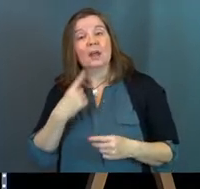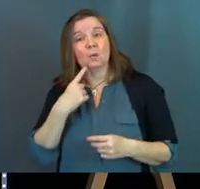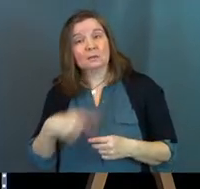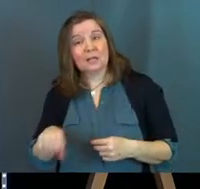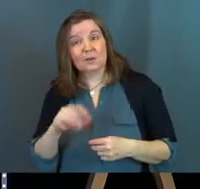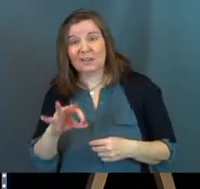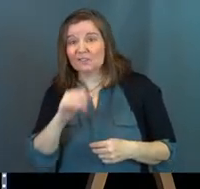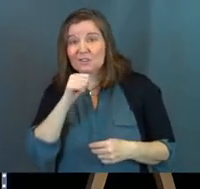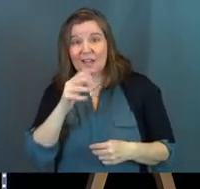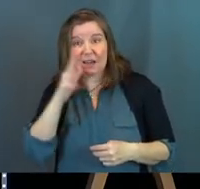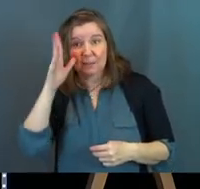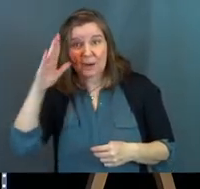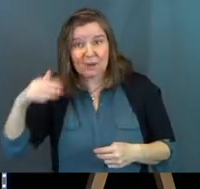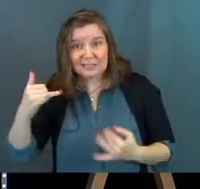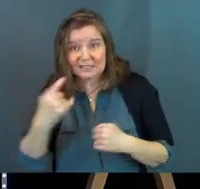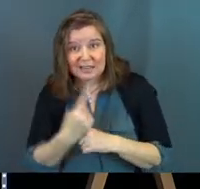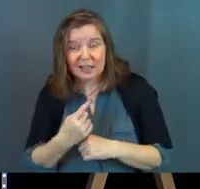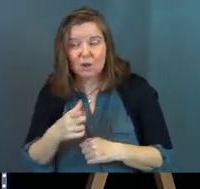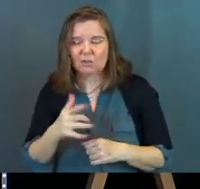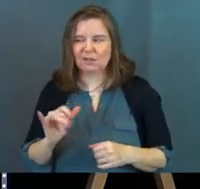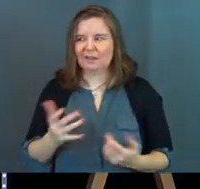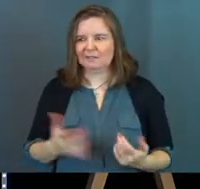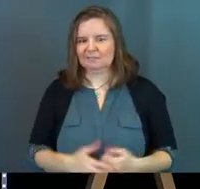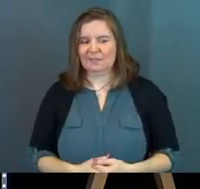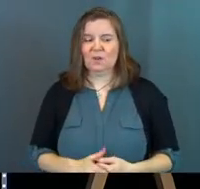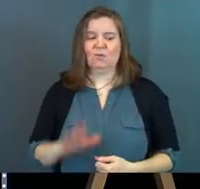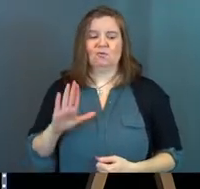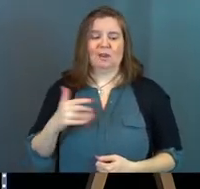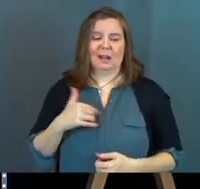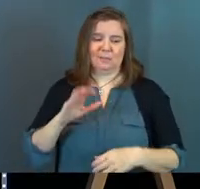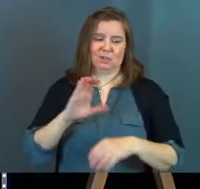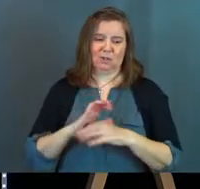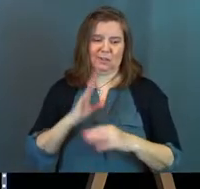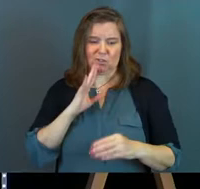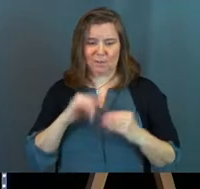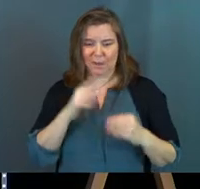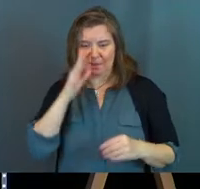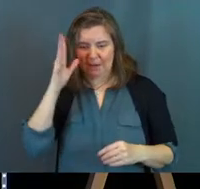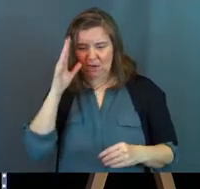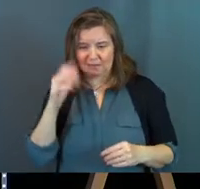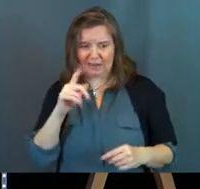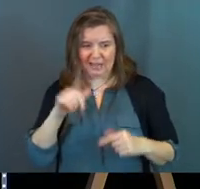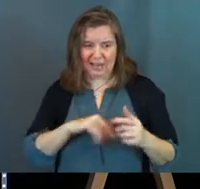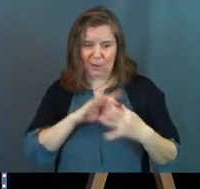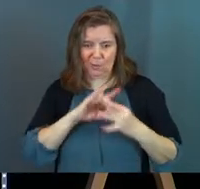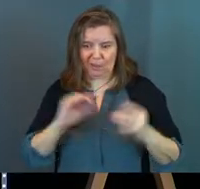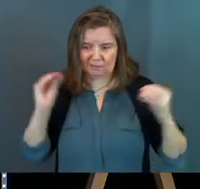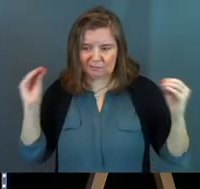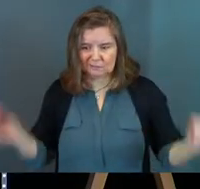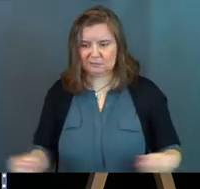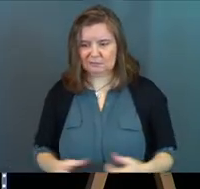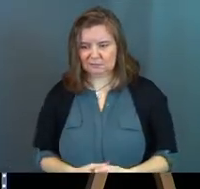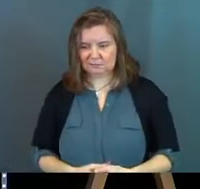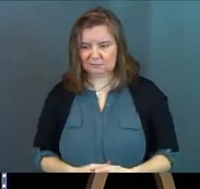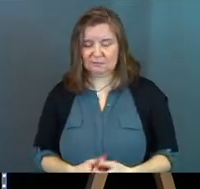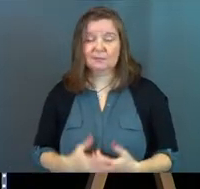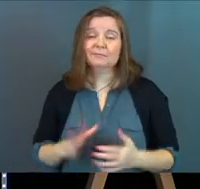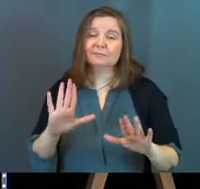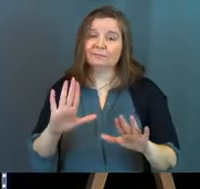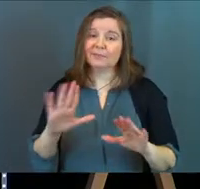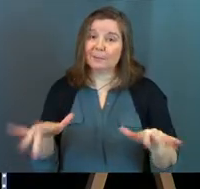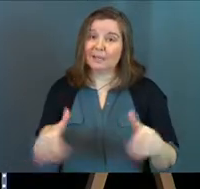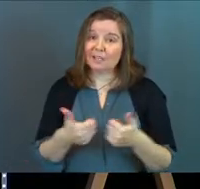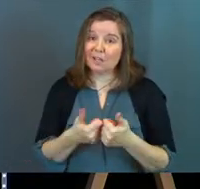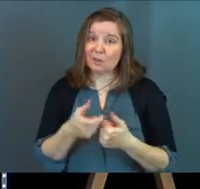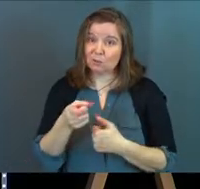you is that if you're not a parent today and you're like, oh, great, I'm in church and they're talking about parenting, I can't relate to any of this. Let me